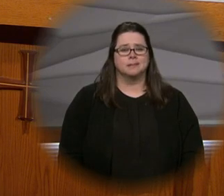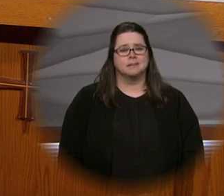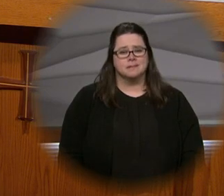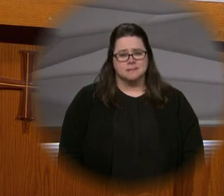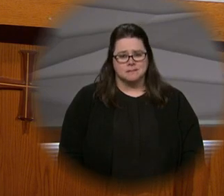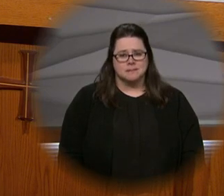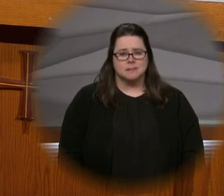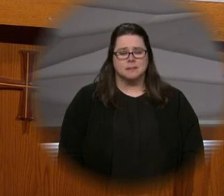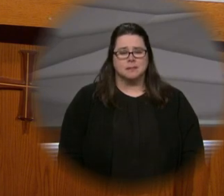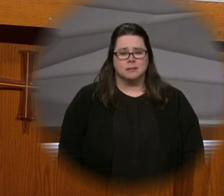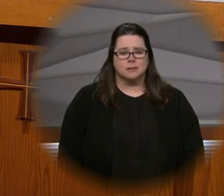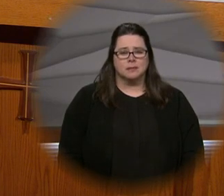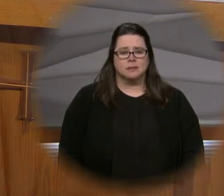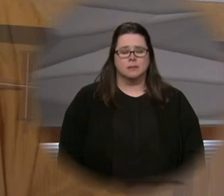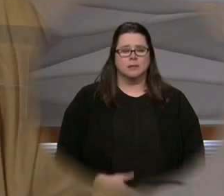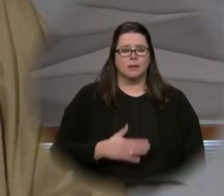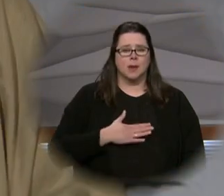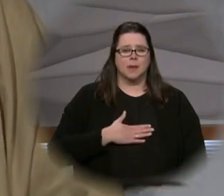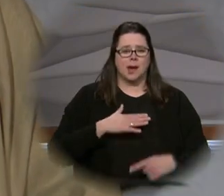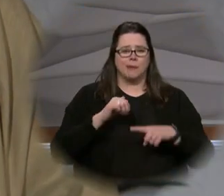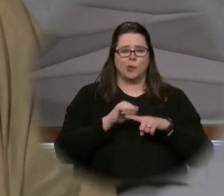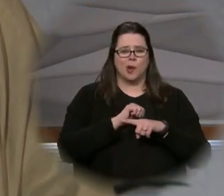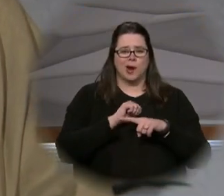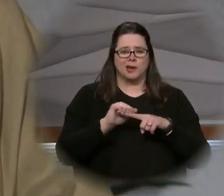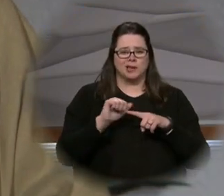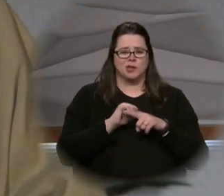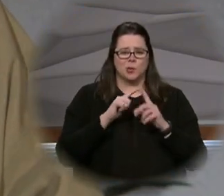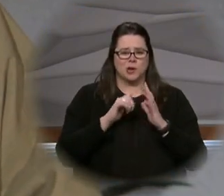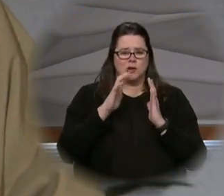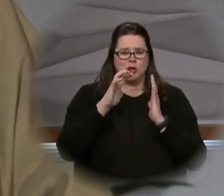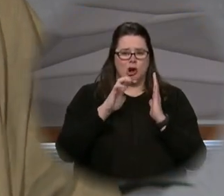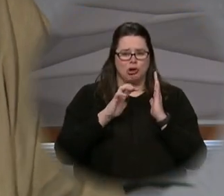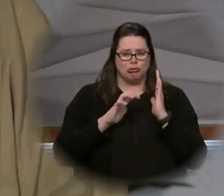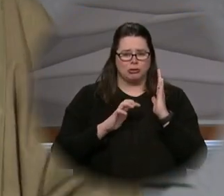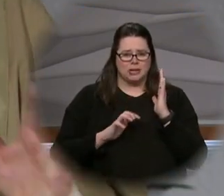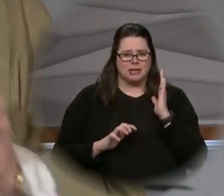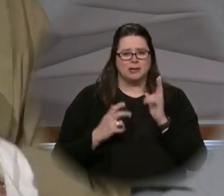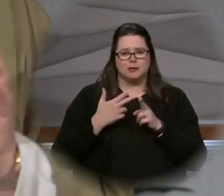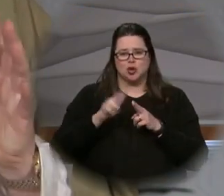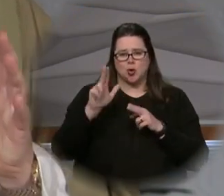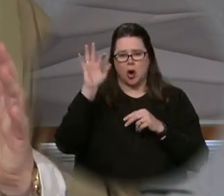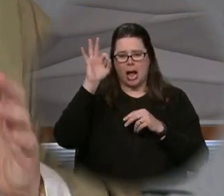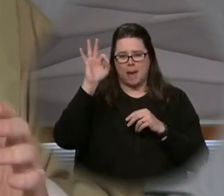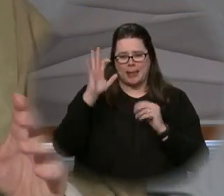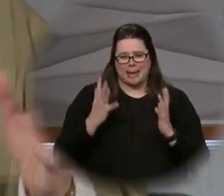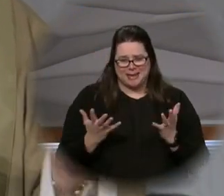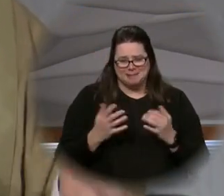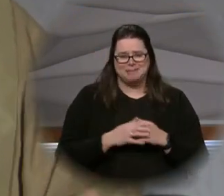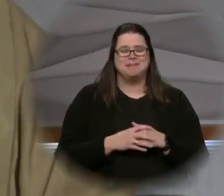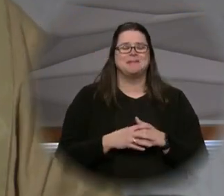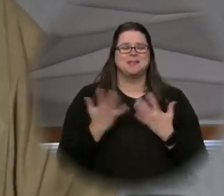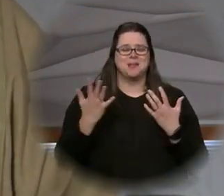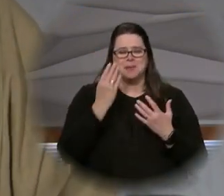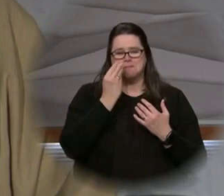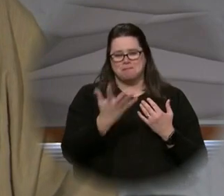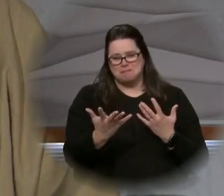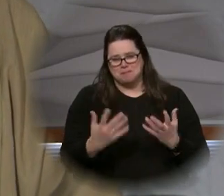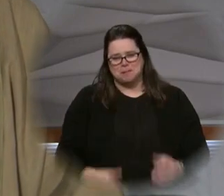It is my practice when there are long readings to have a really short homily. So just so